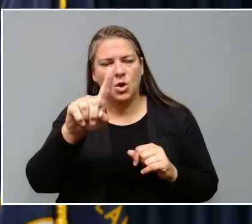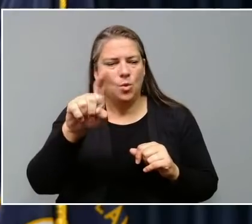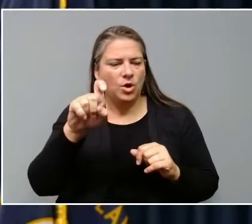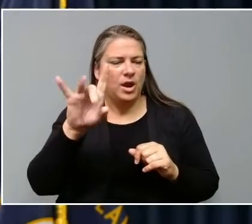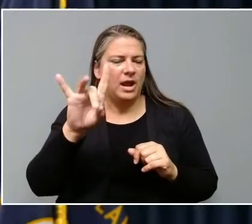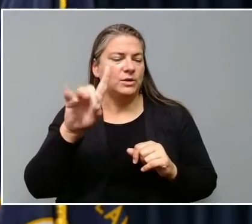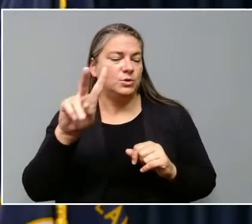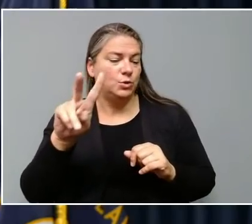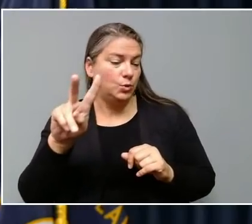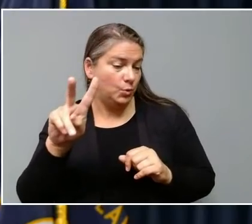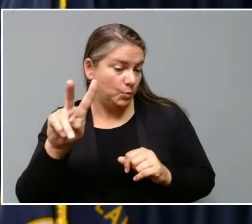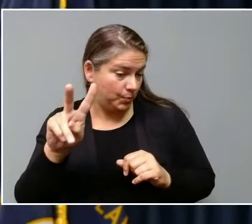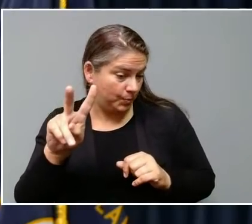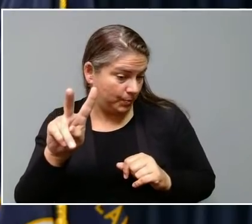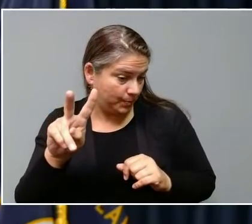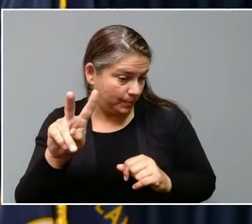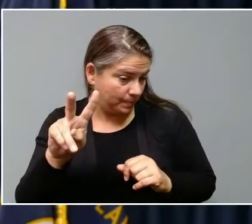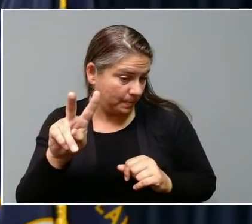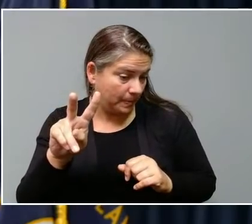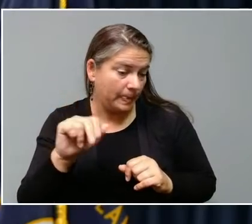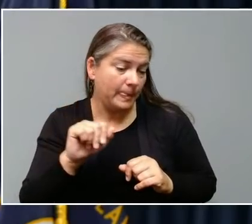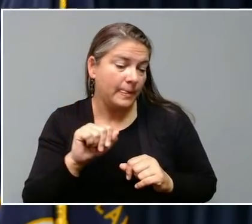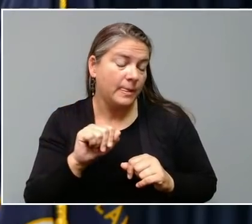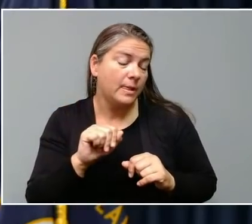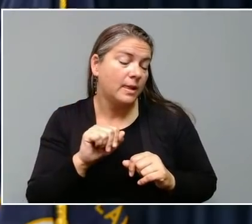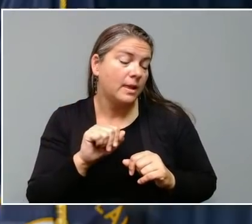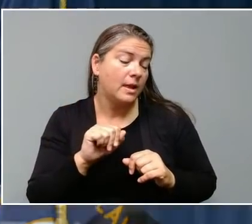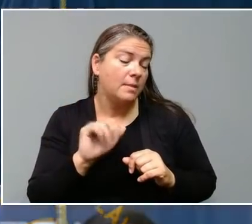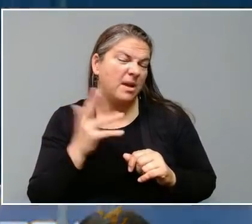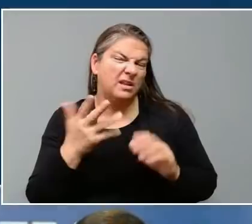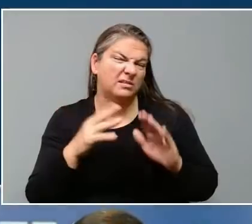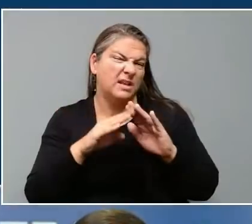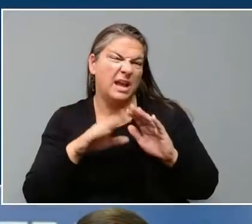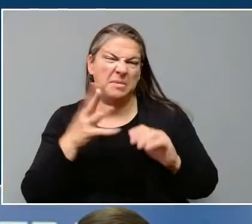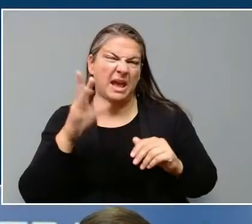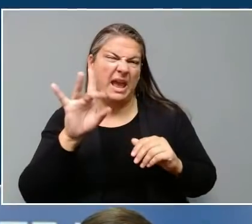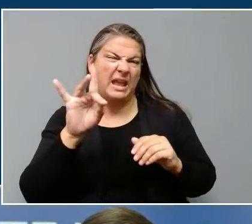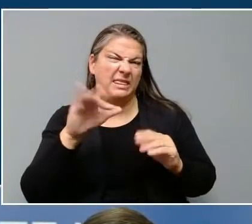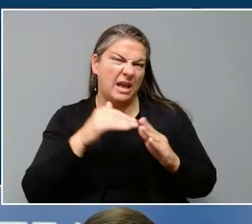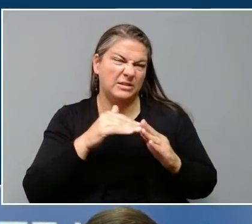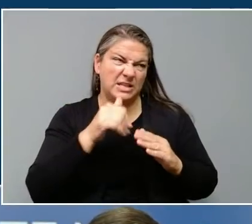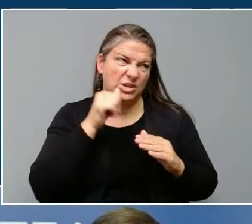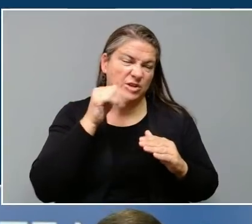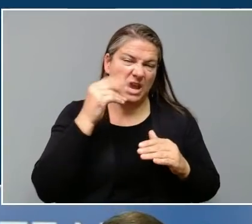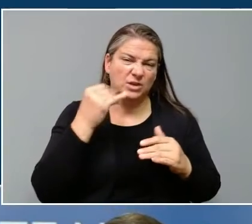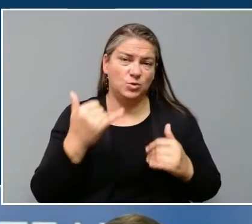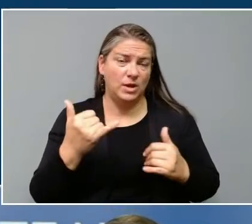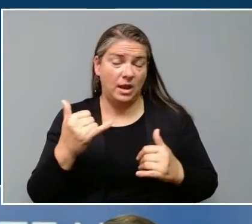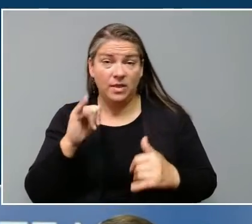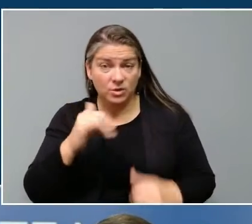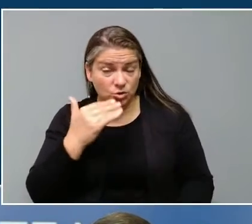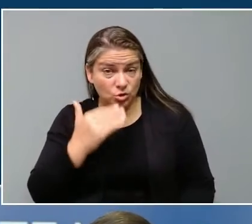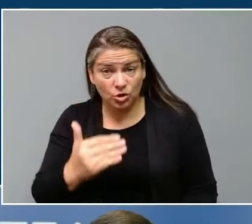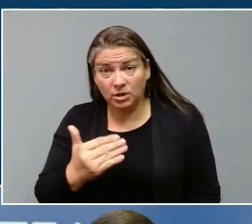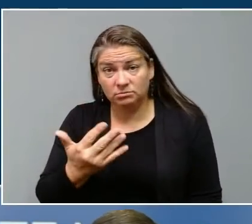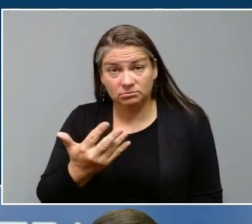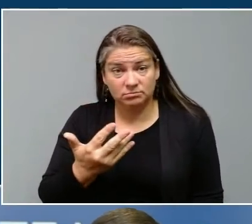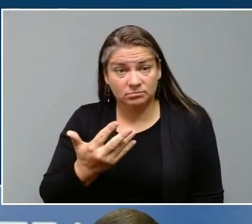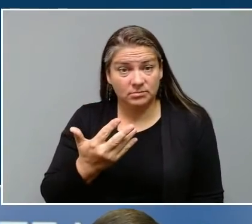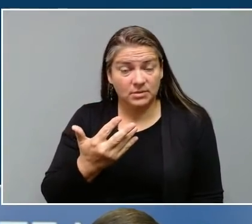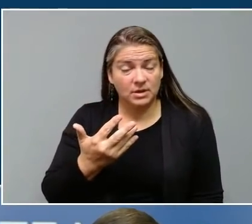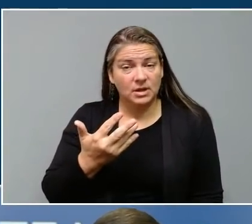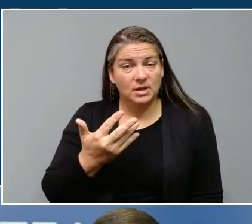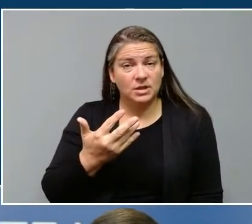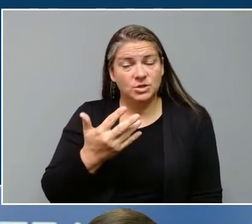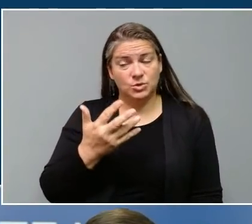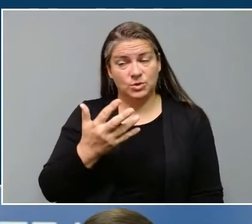2,542,182. Little under 8,000 between yesterday and today. That's good because hurt to get the report that I